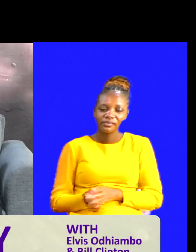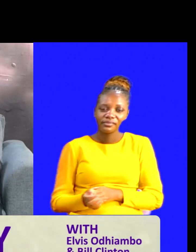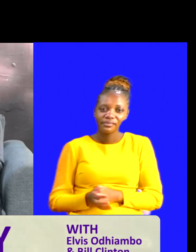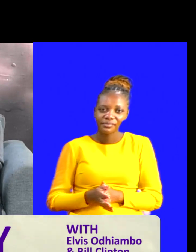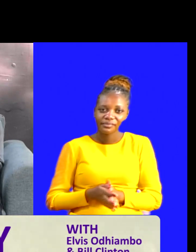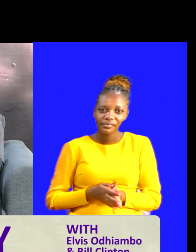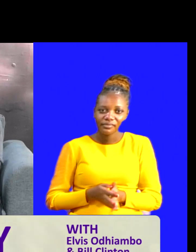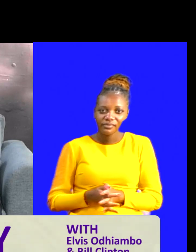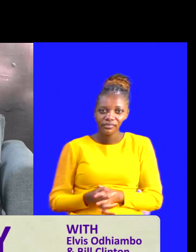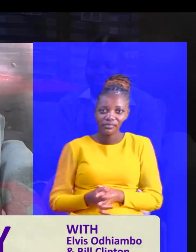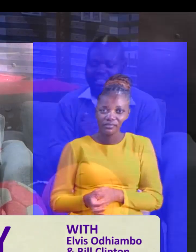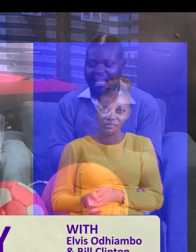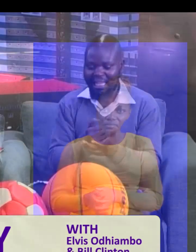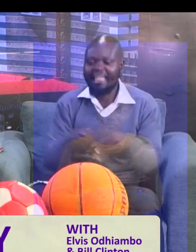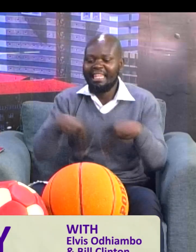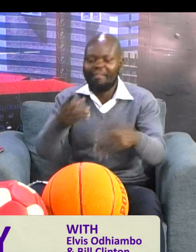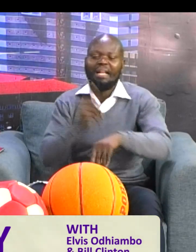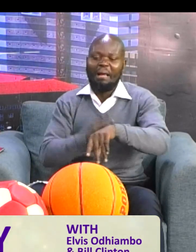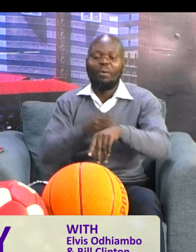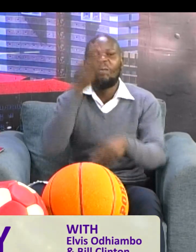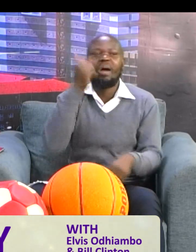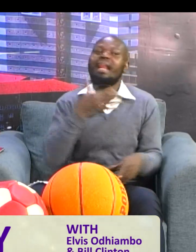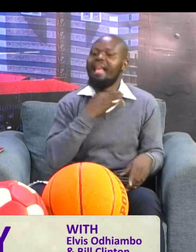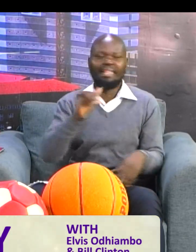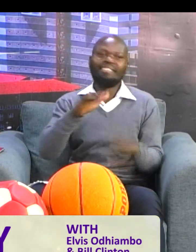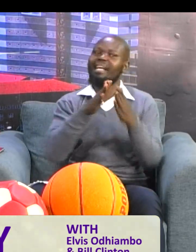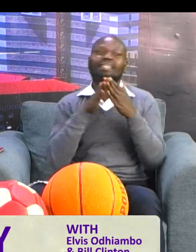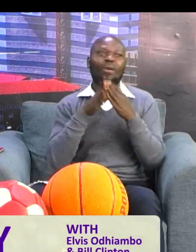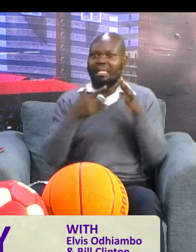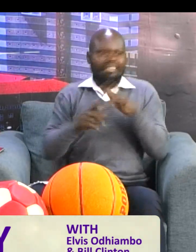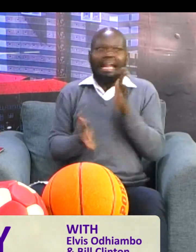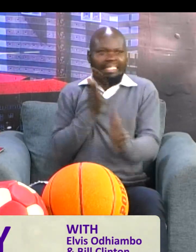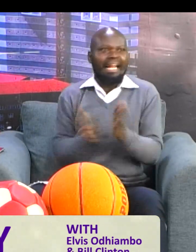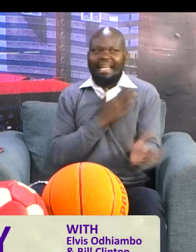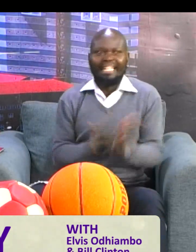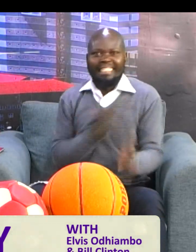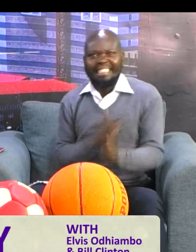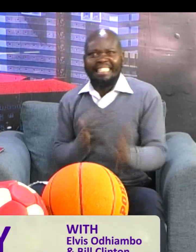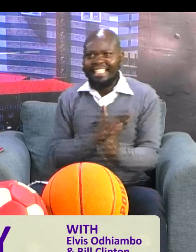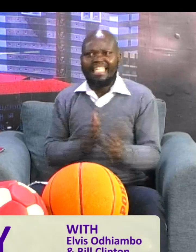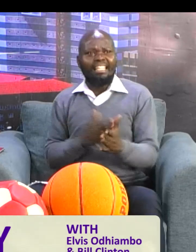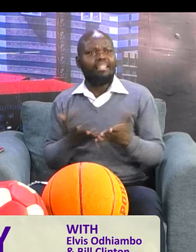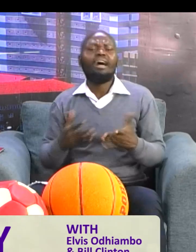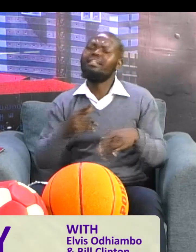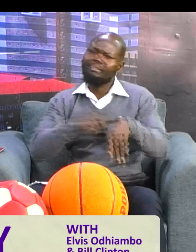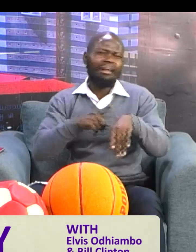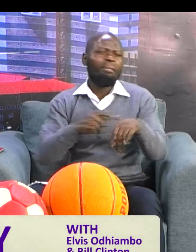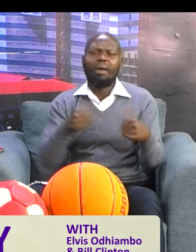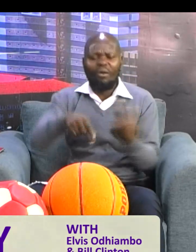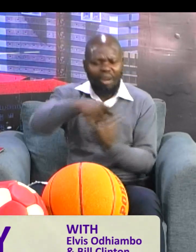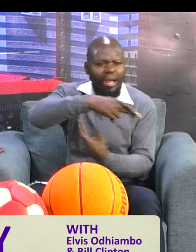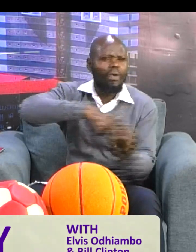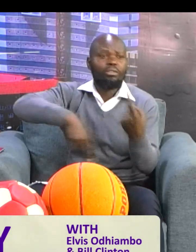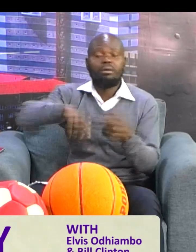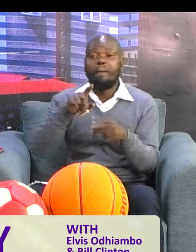you. I know exactly what you are talking about. Poster, we have to give them time. Just like Arsenal, they always start very